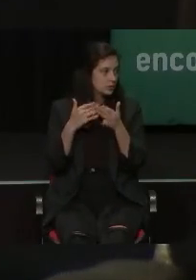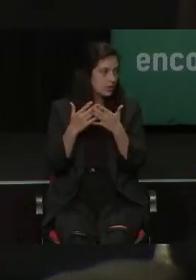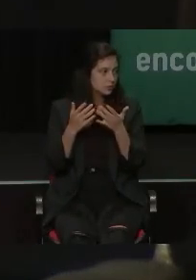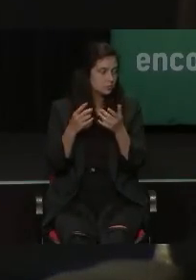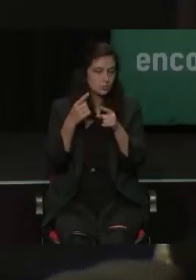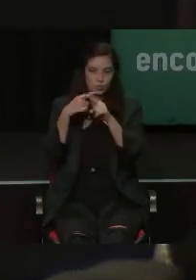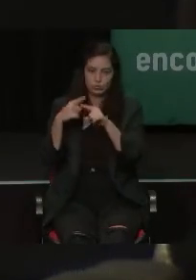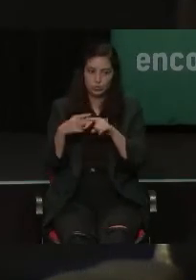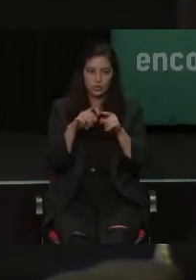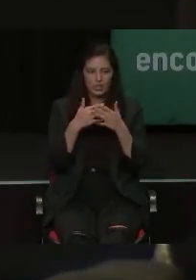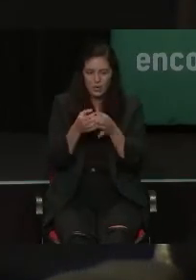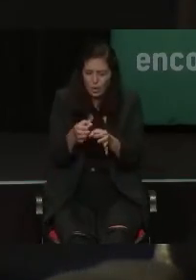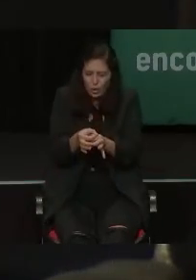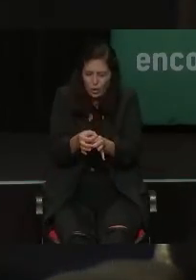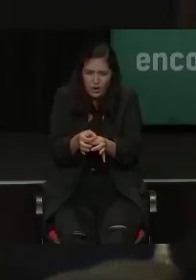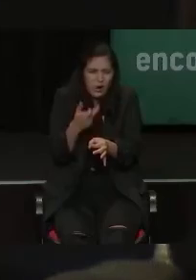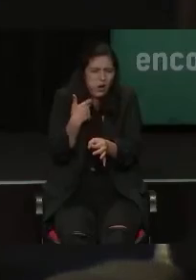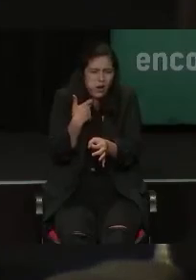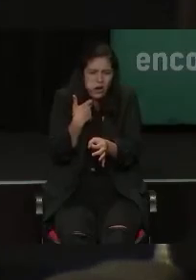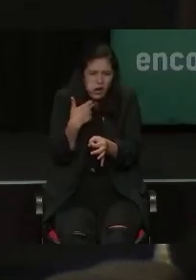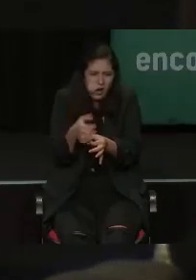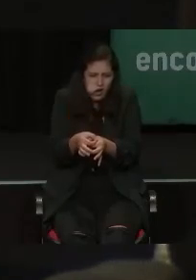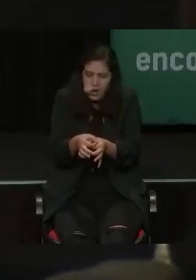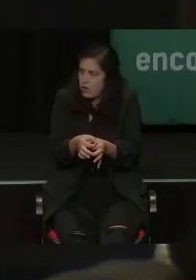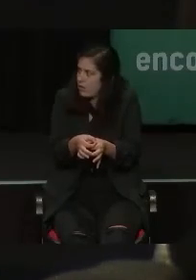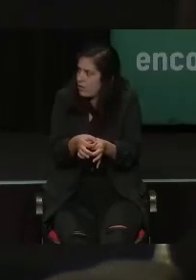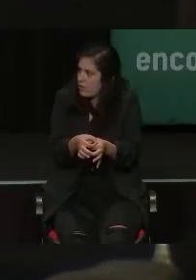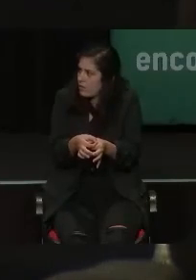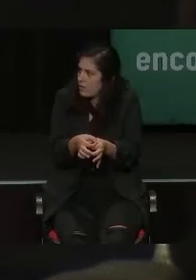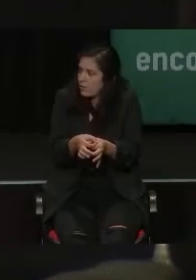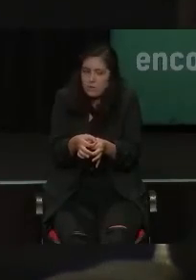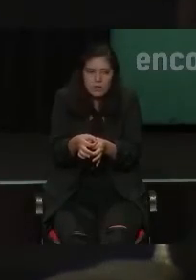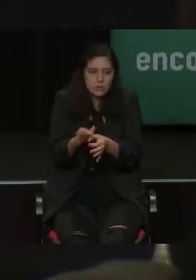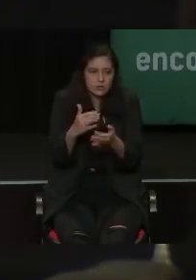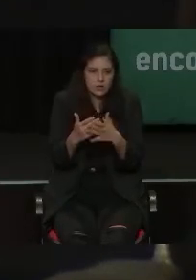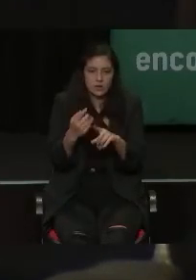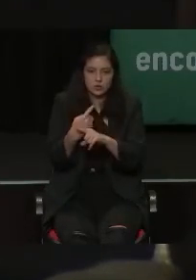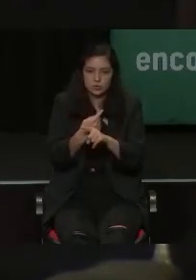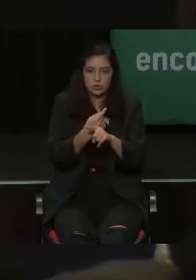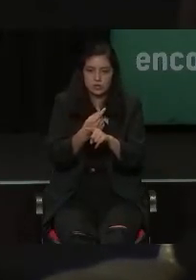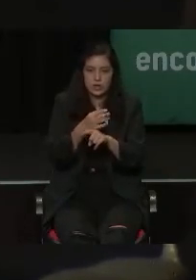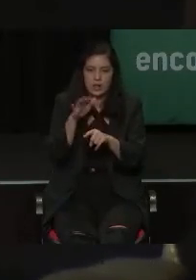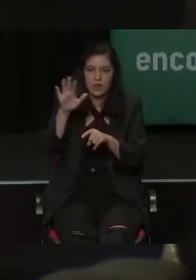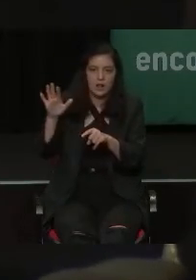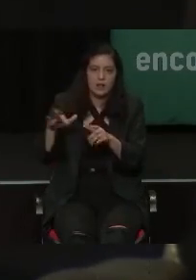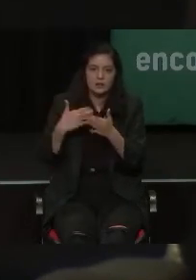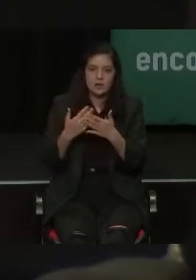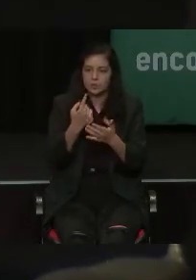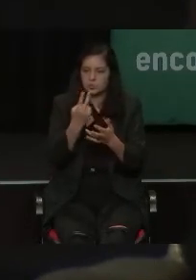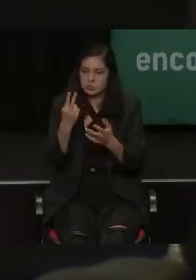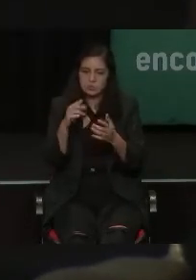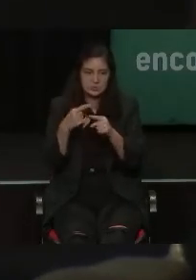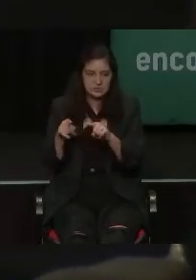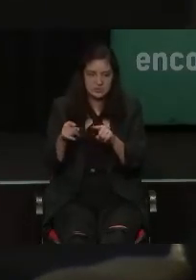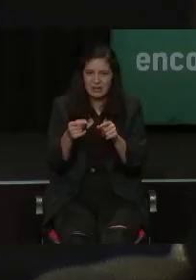variations, polymorphisms, which are very tiny. For instance, we are speaking about E. coli that had a plasmodium, one